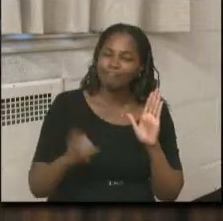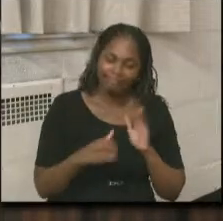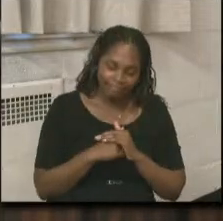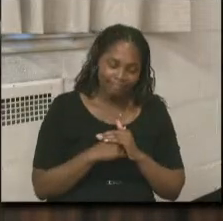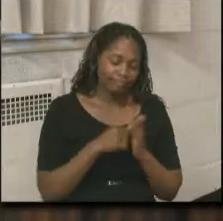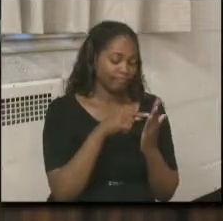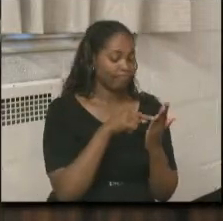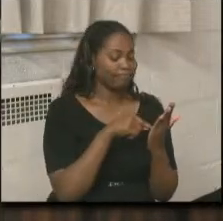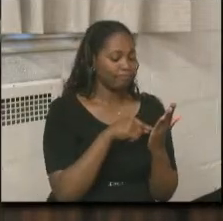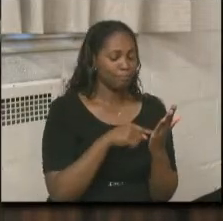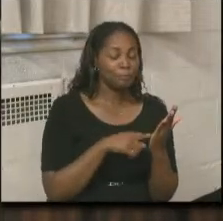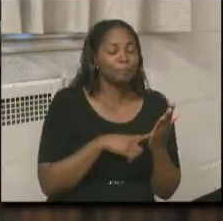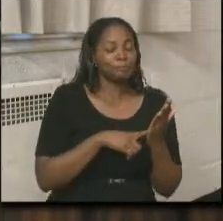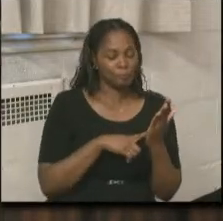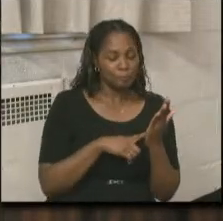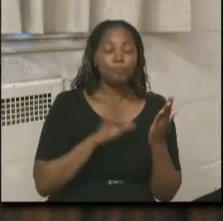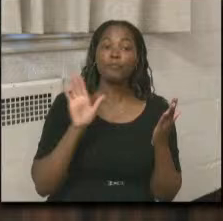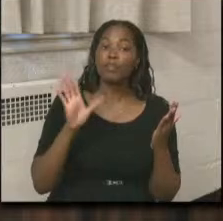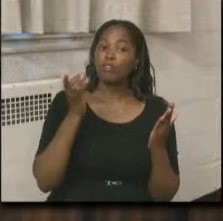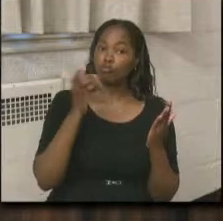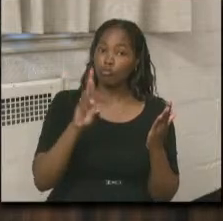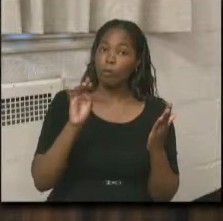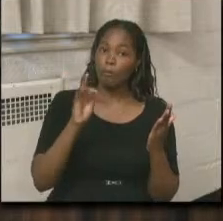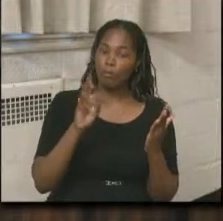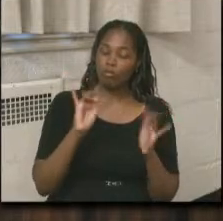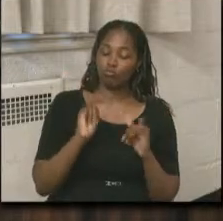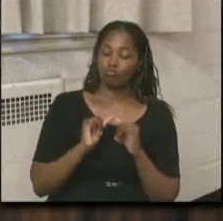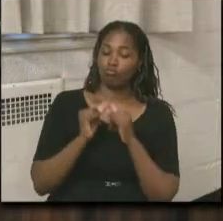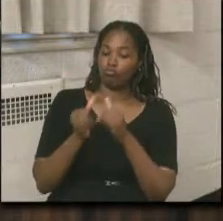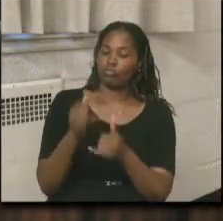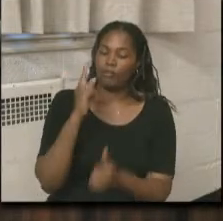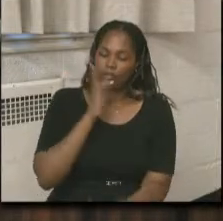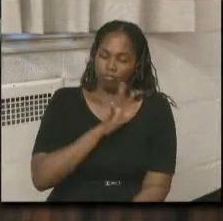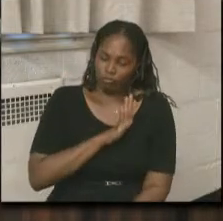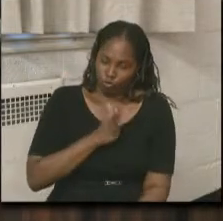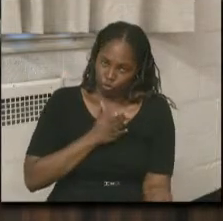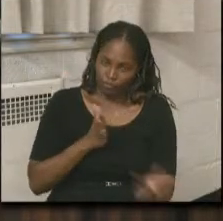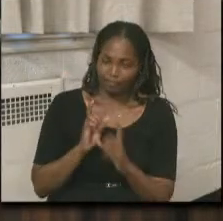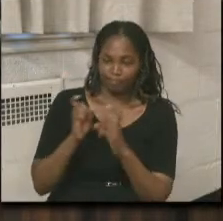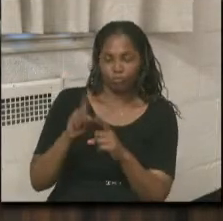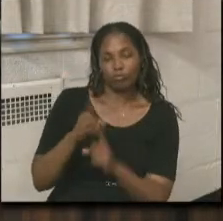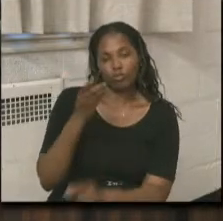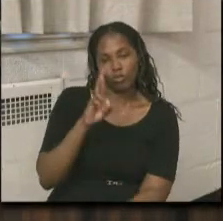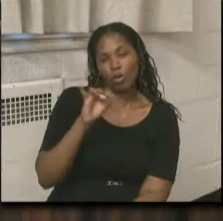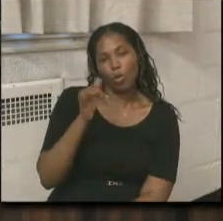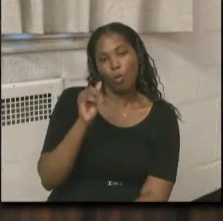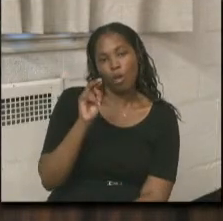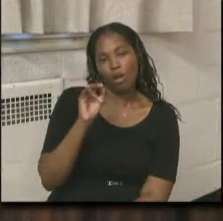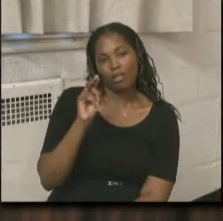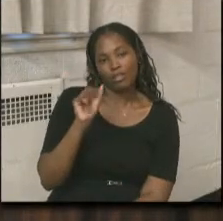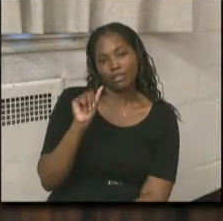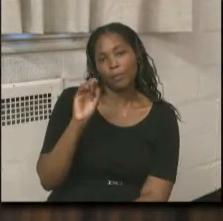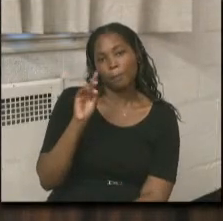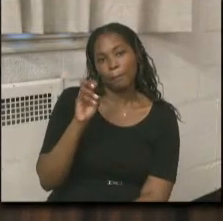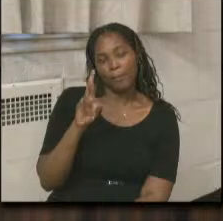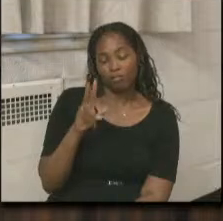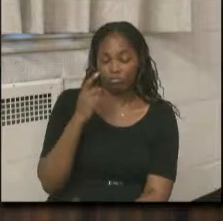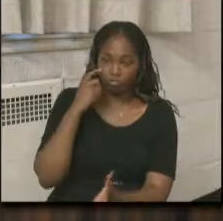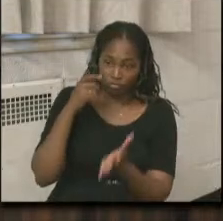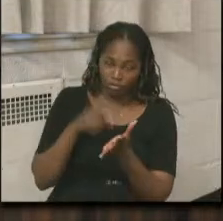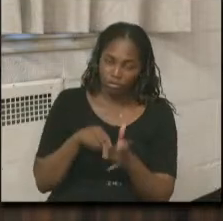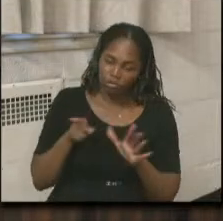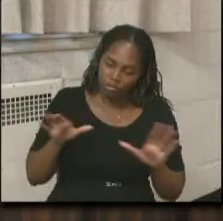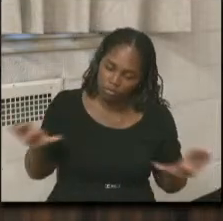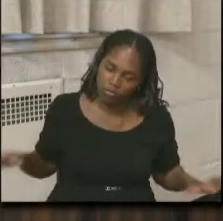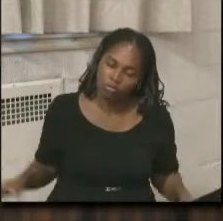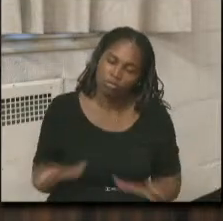Dr. Miller, Award for Distinguished Public Service presented to Dr. Juanita Miller in recognition of your tireless efforts and unwavering support of